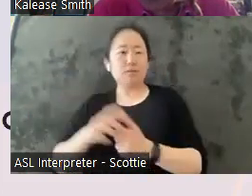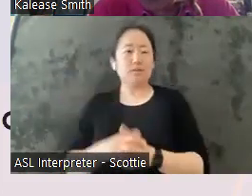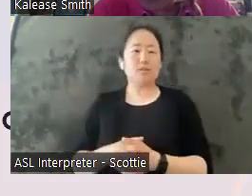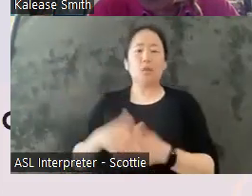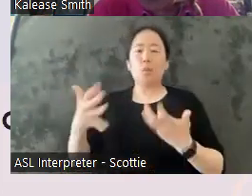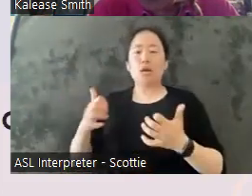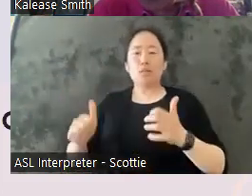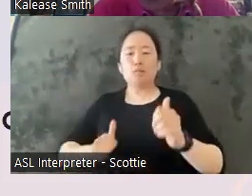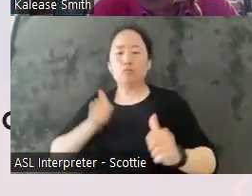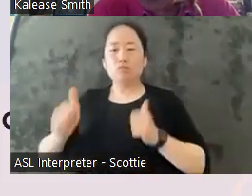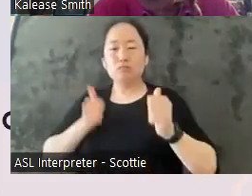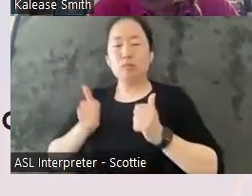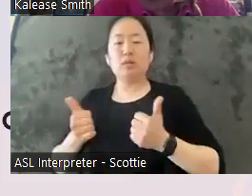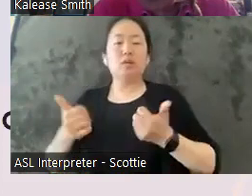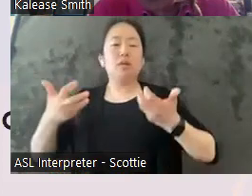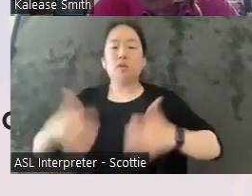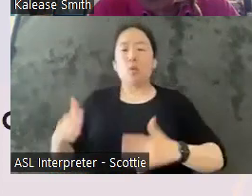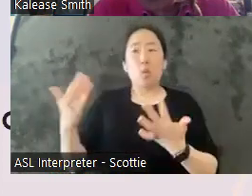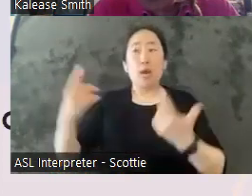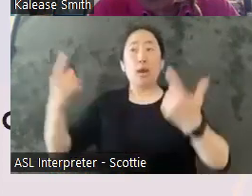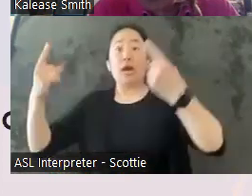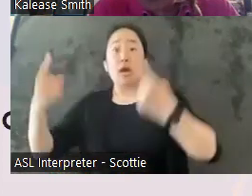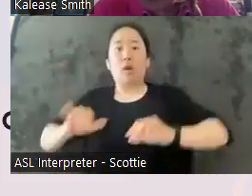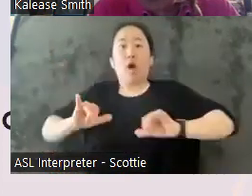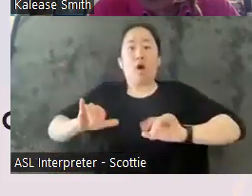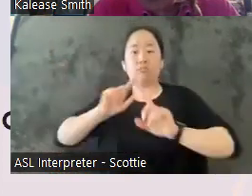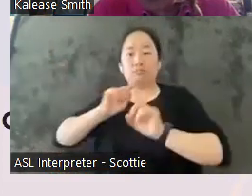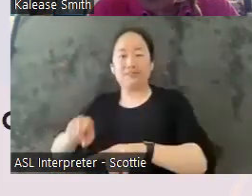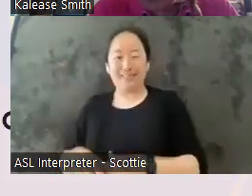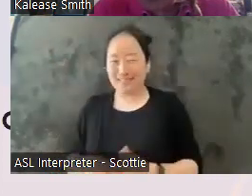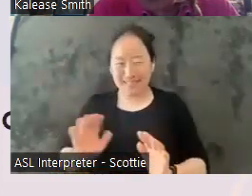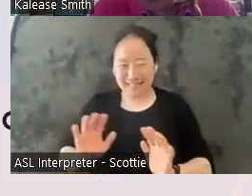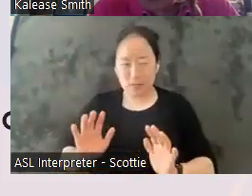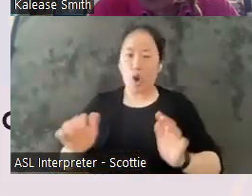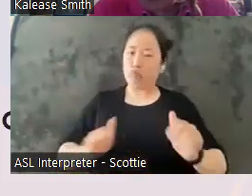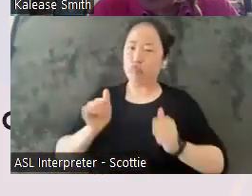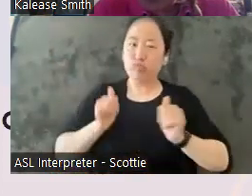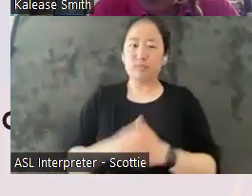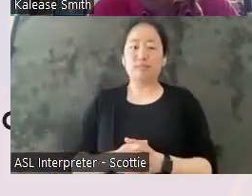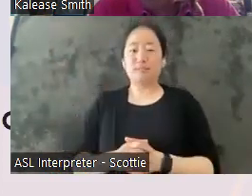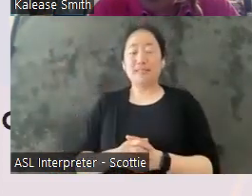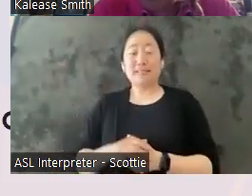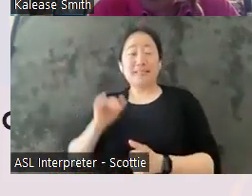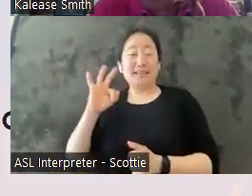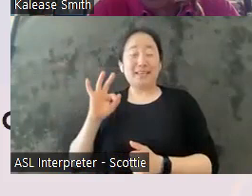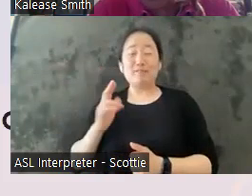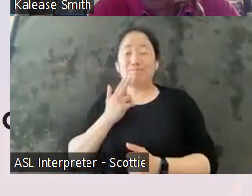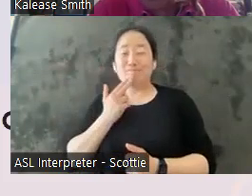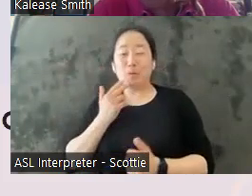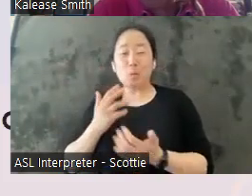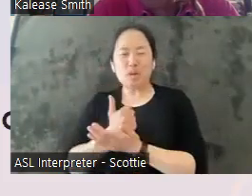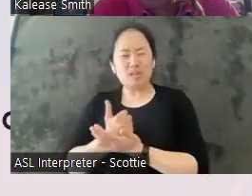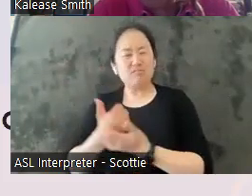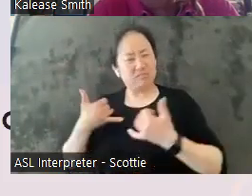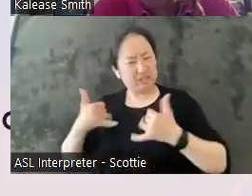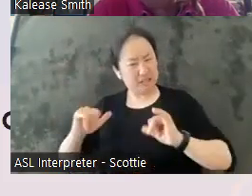happen. And also, I think it's very important to celebrate little wins together organizationally. So really ensuring that we're